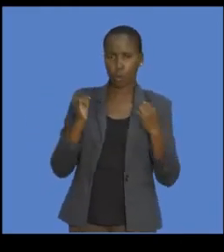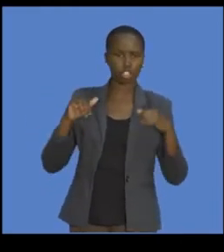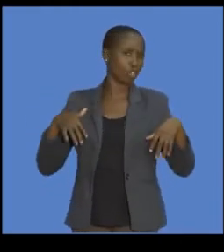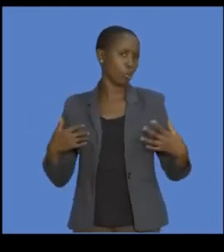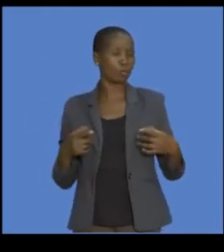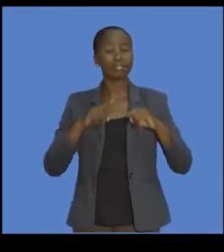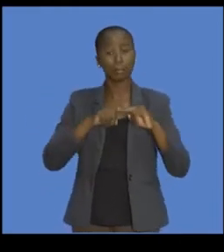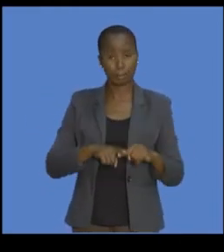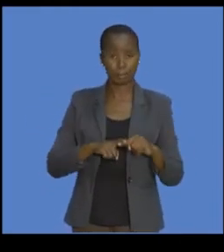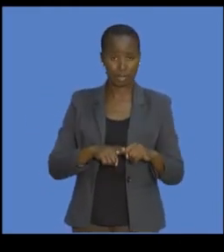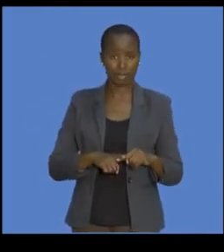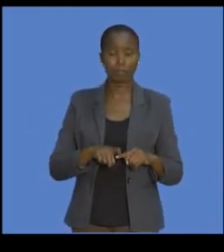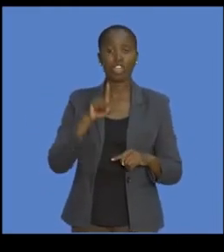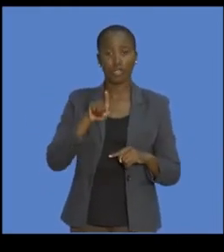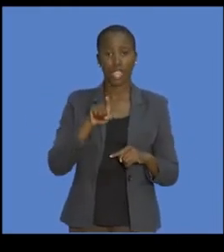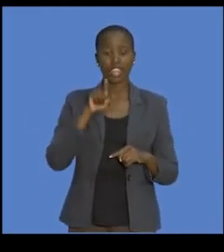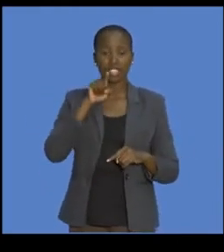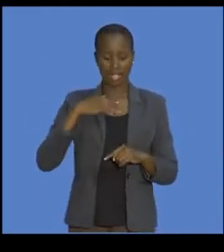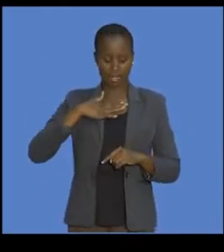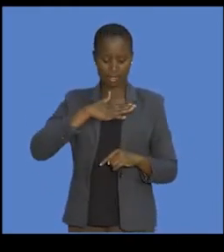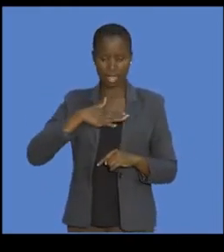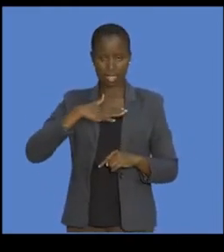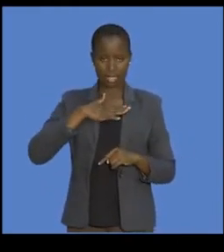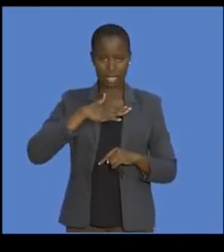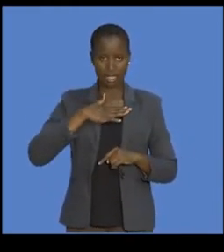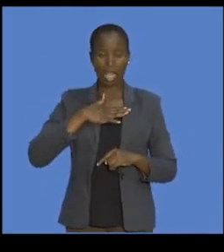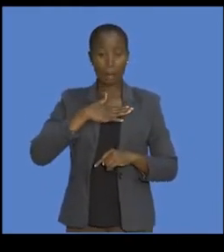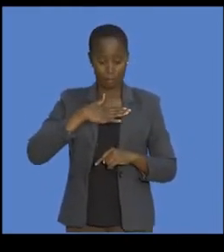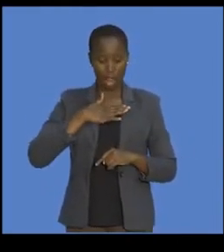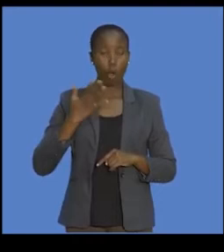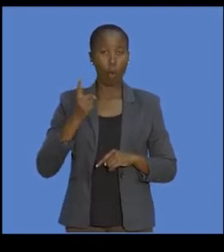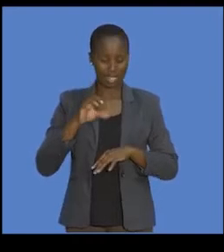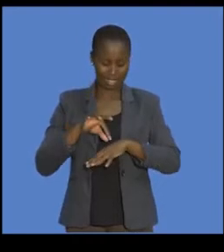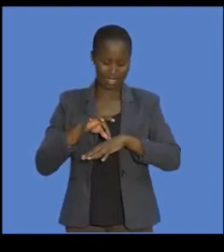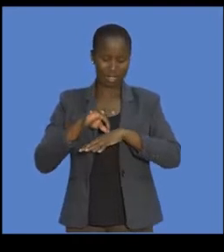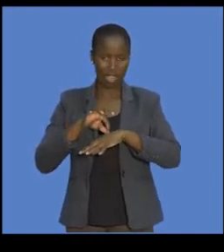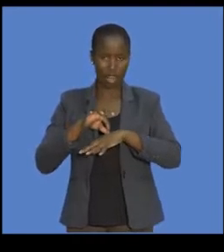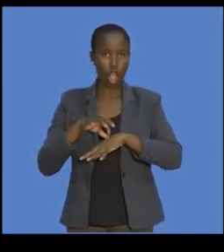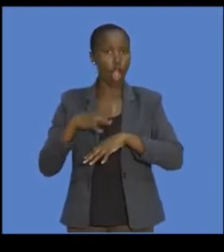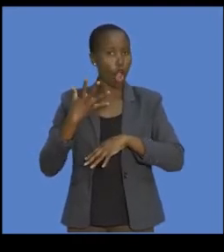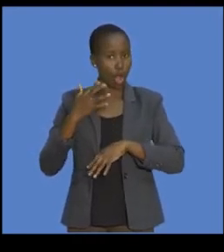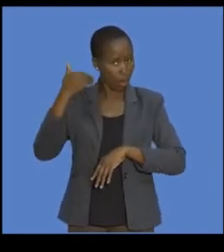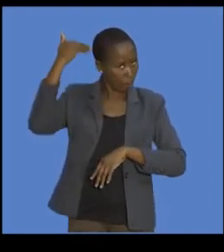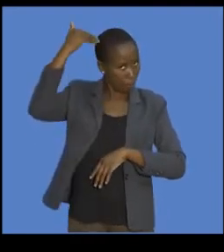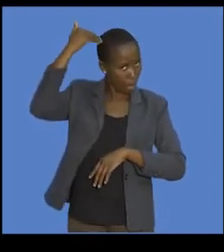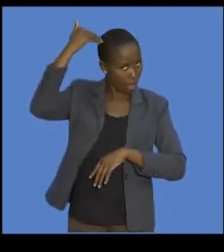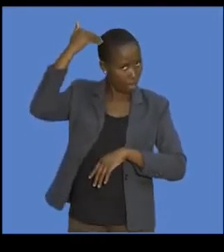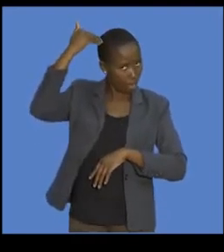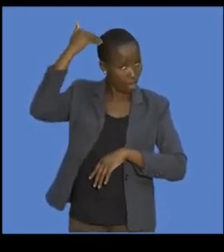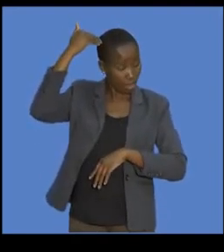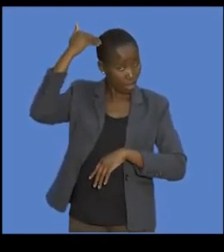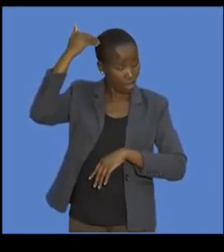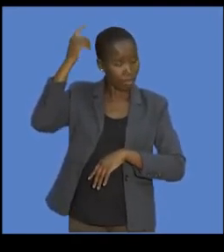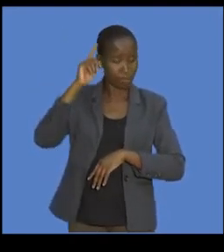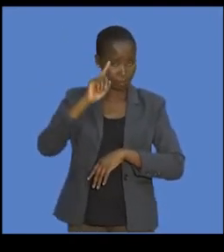be the nerve cells in the skin and the brain. These will then receive that stimulus. So the stimulus is